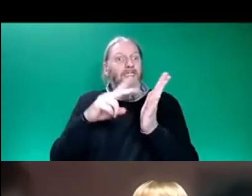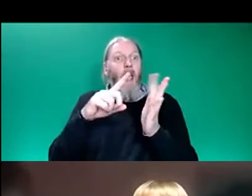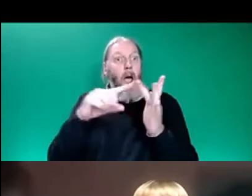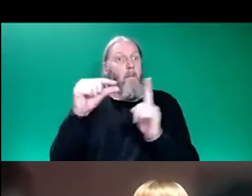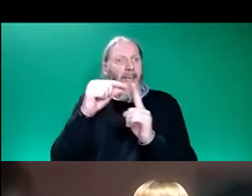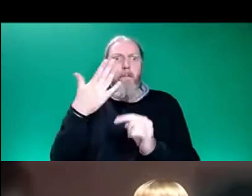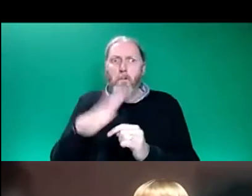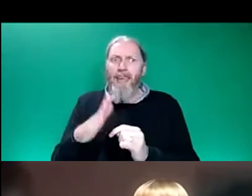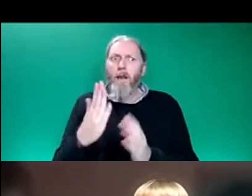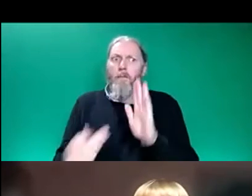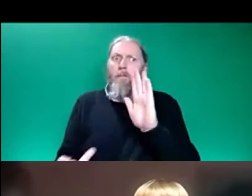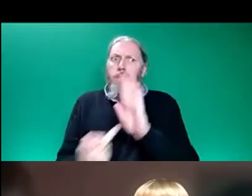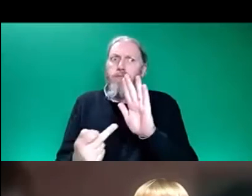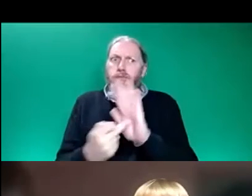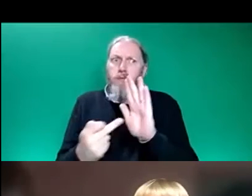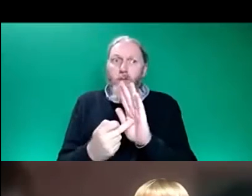reflections at this point?